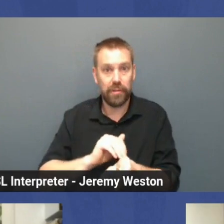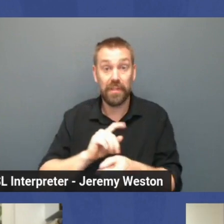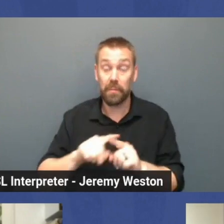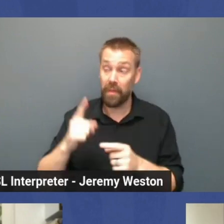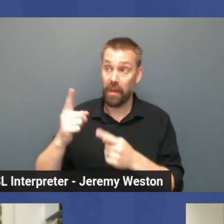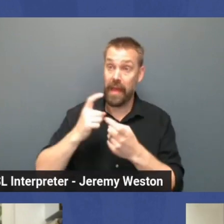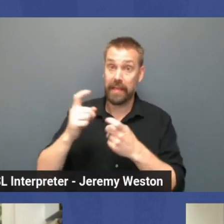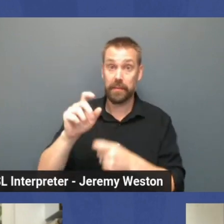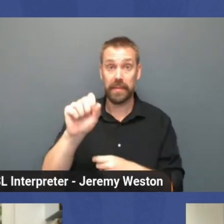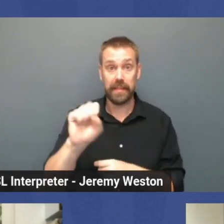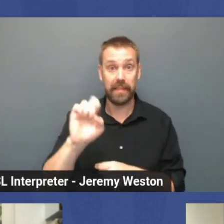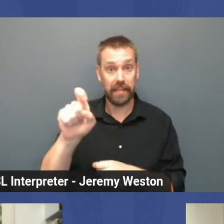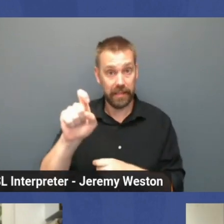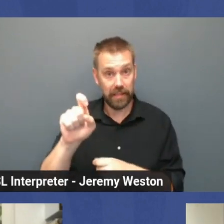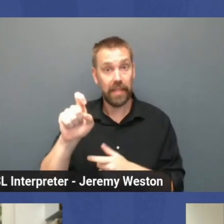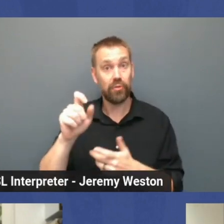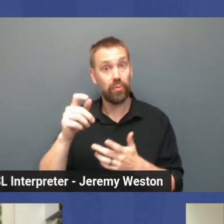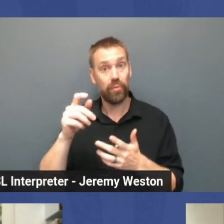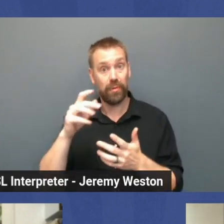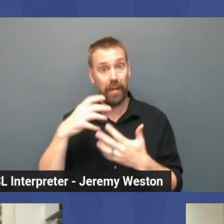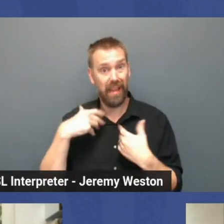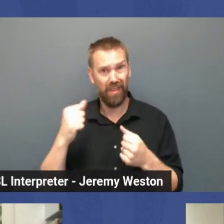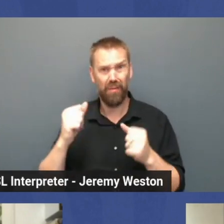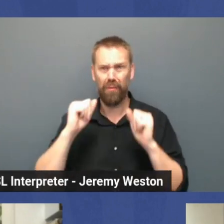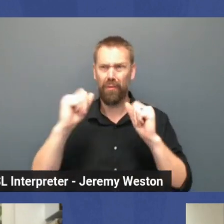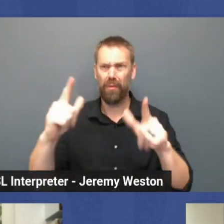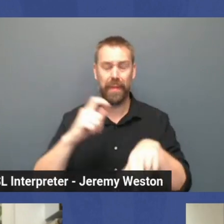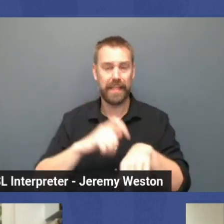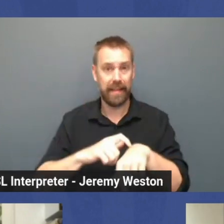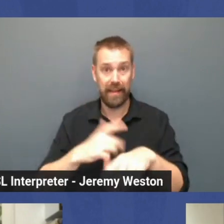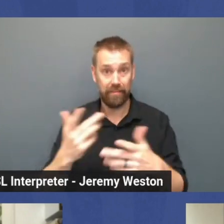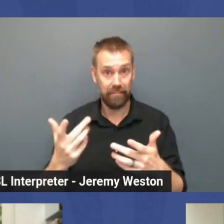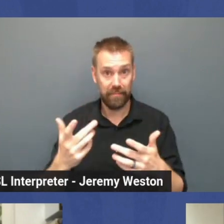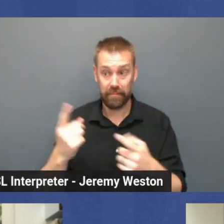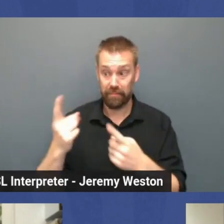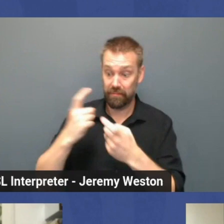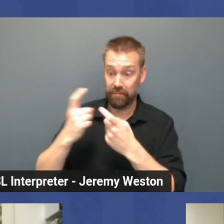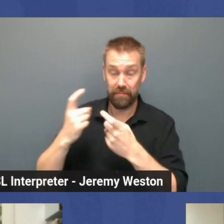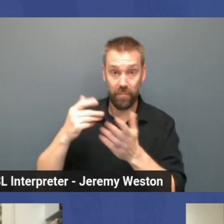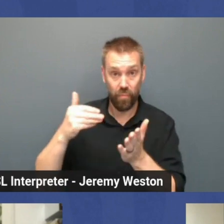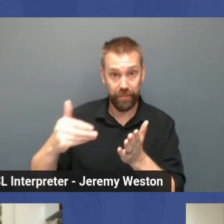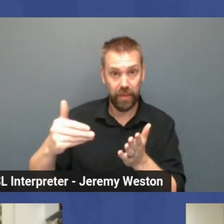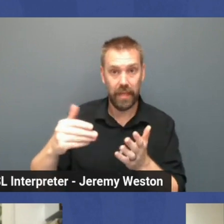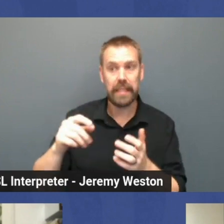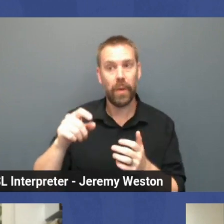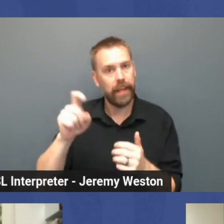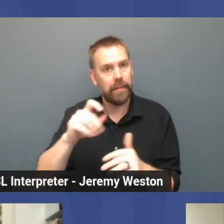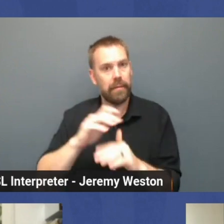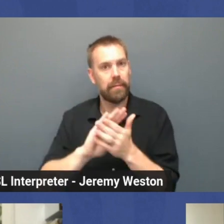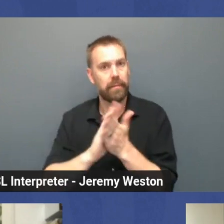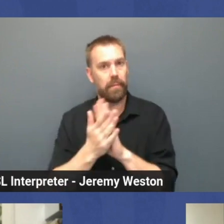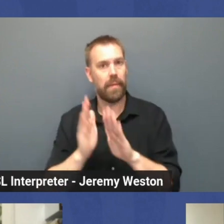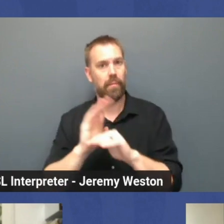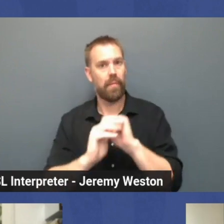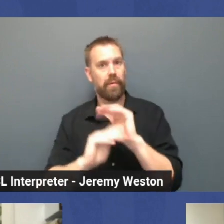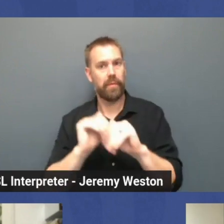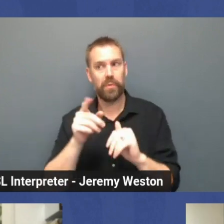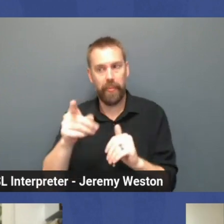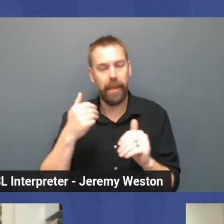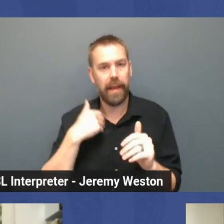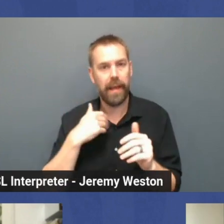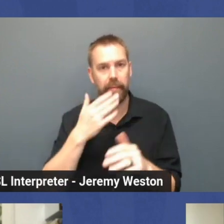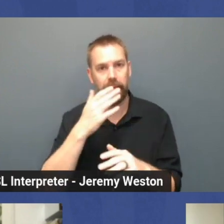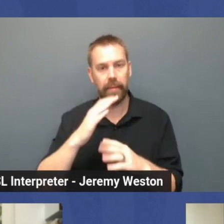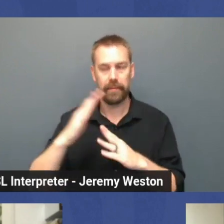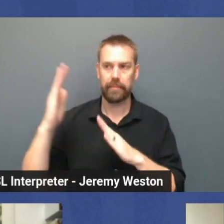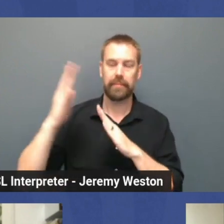sexual reproductive health all the time. And so I have to be comfortable speaking to them about this so that they can get the best care possible. And